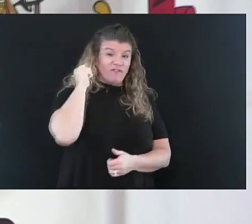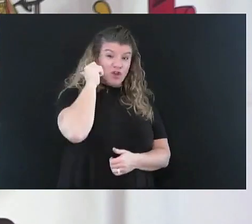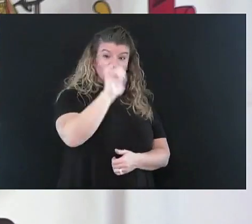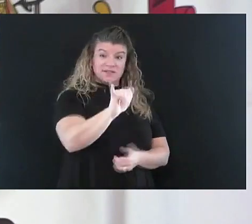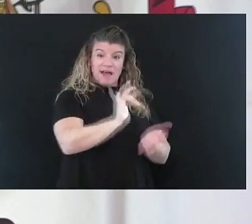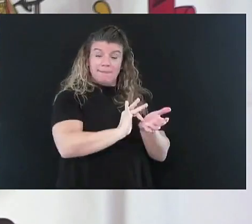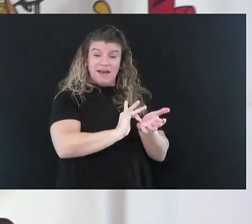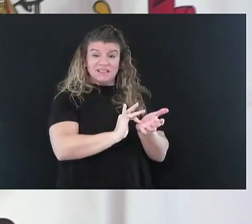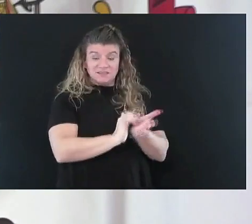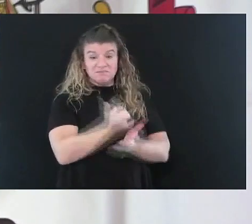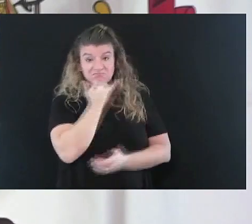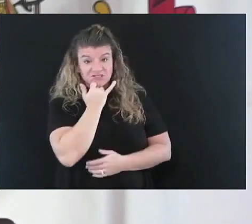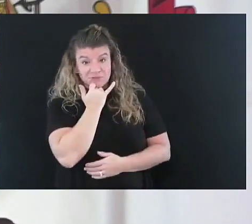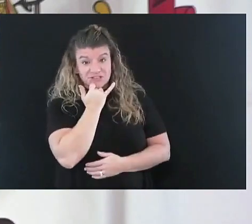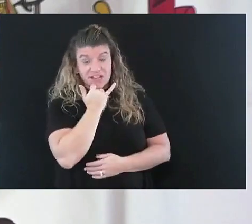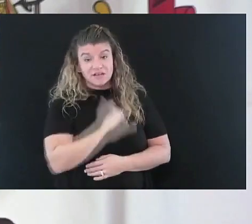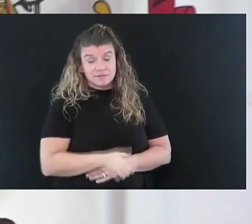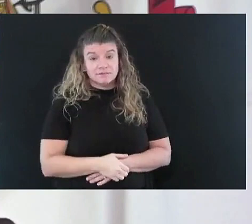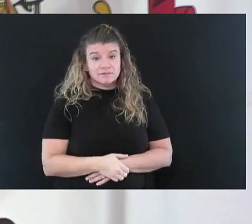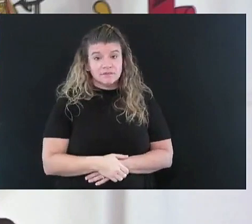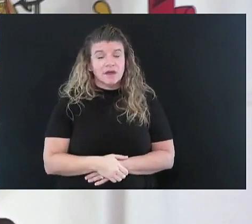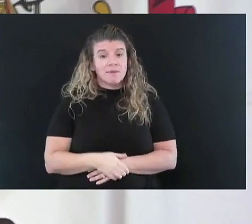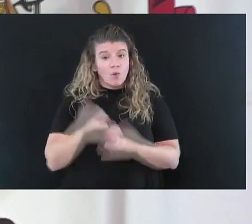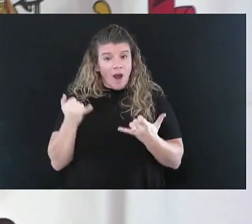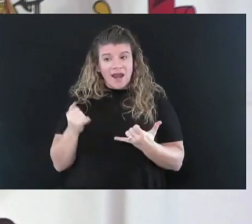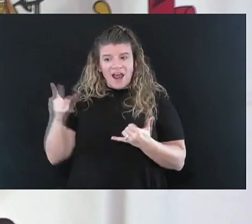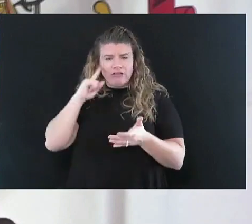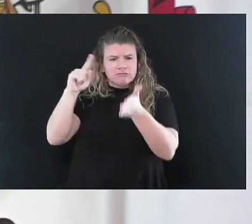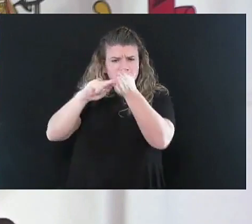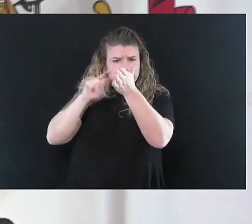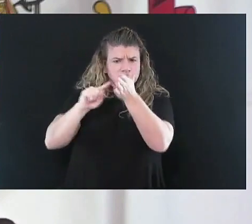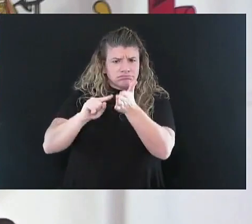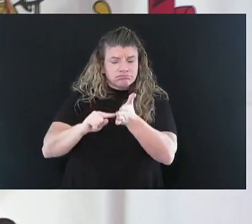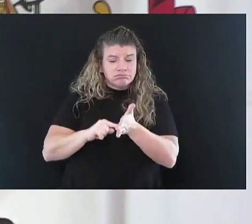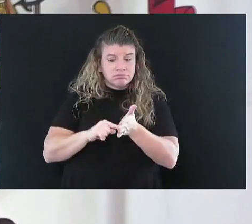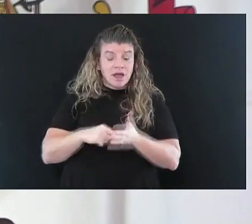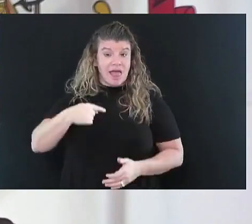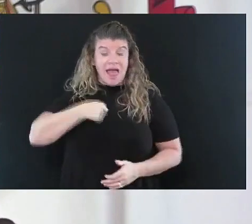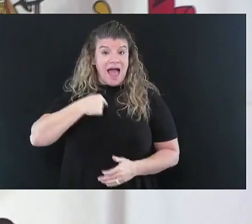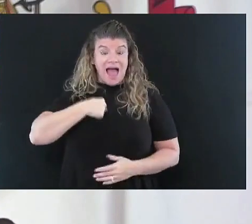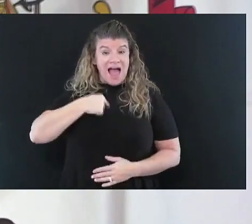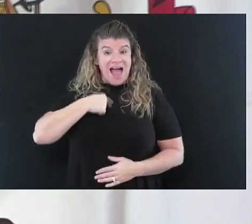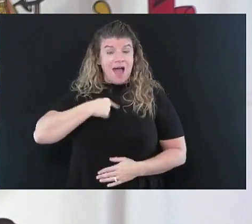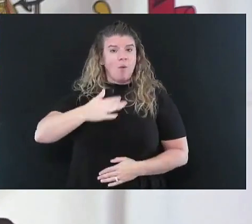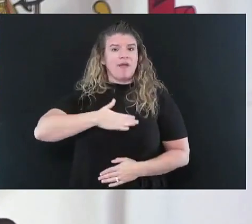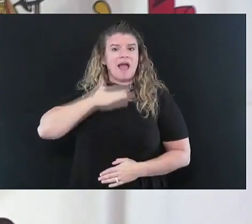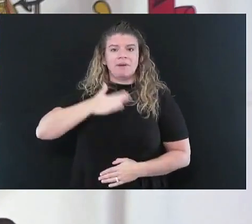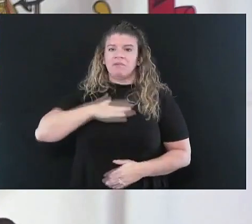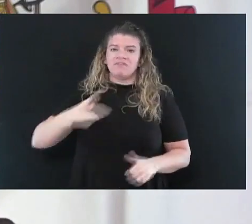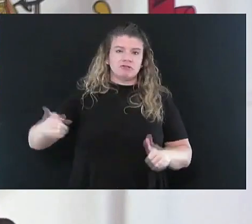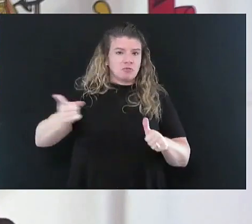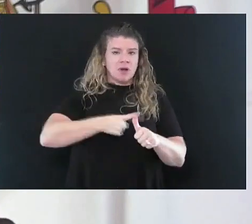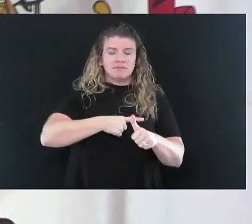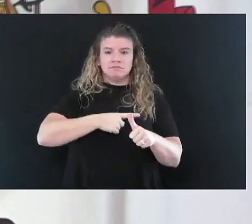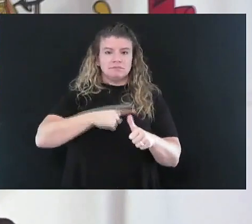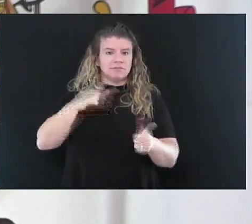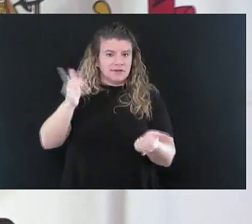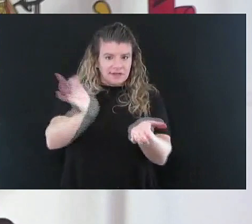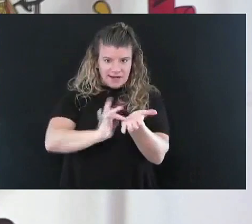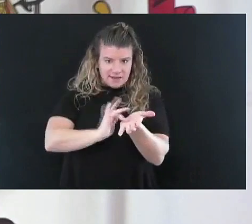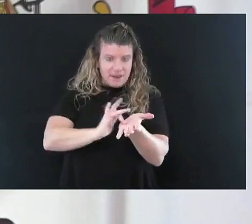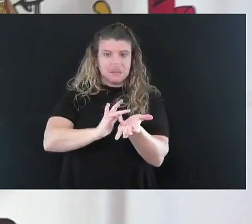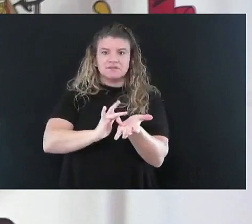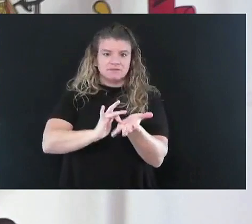But if they check it out, I will gladly be the first one to take it,